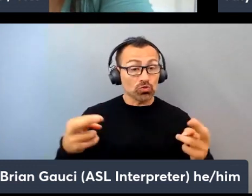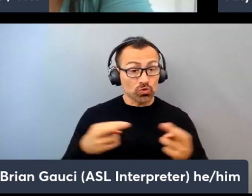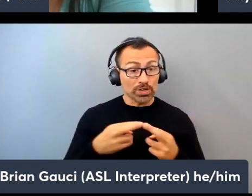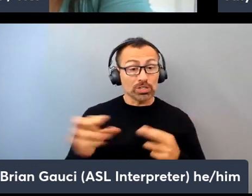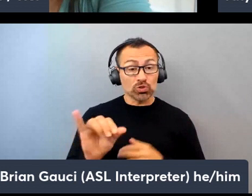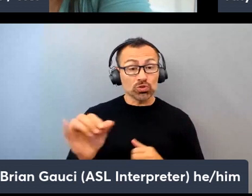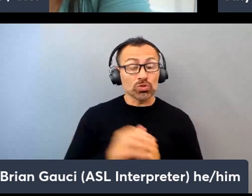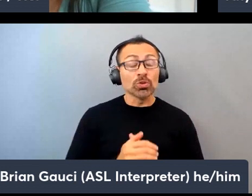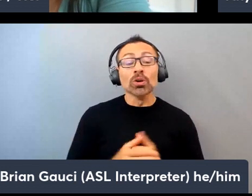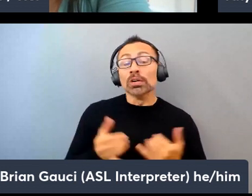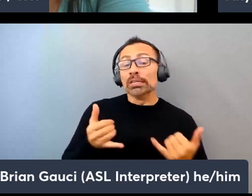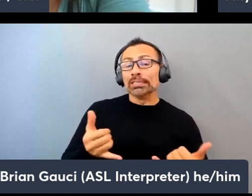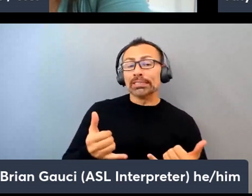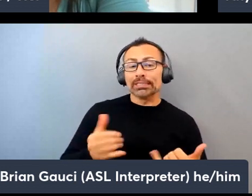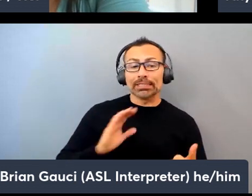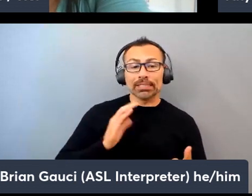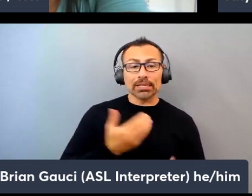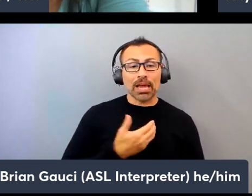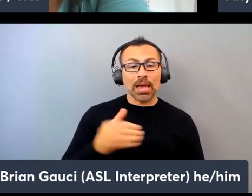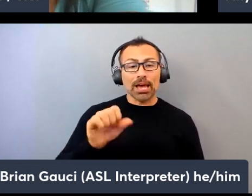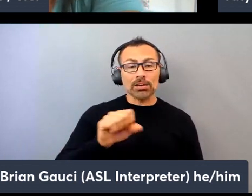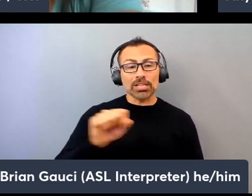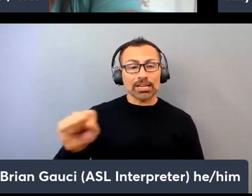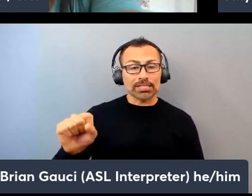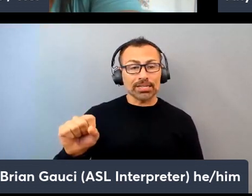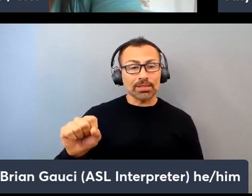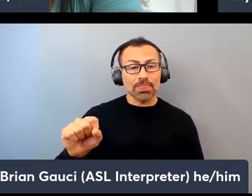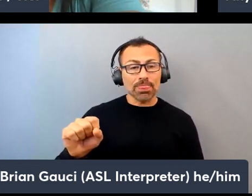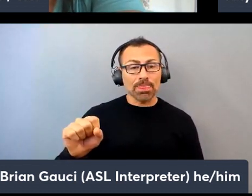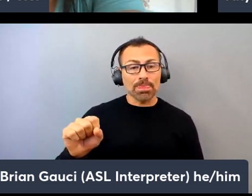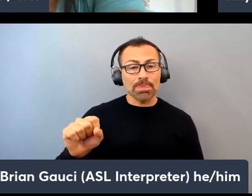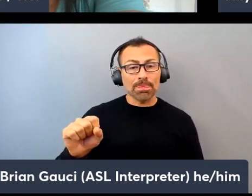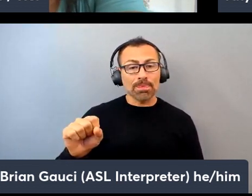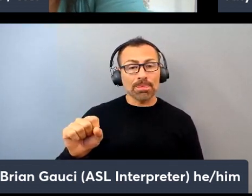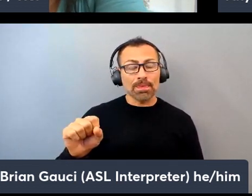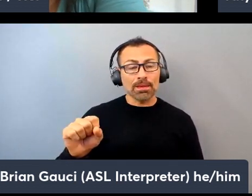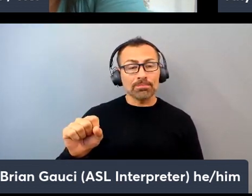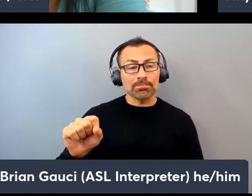Today, our StackSets is there in two different